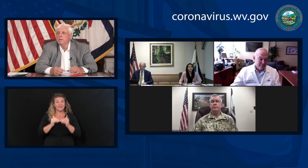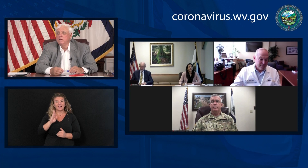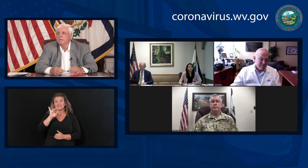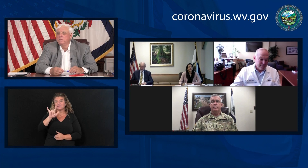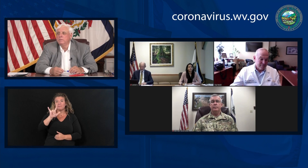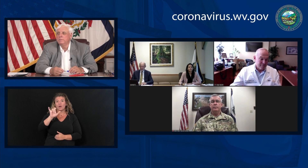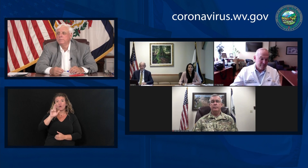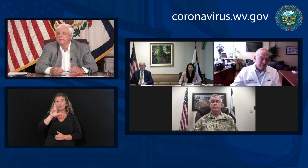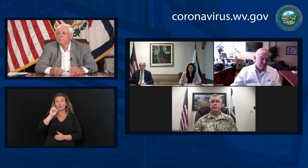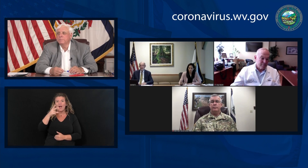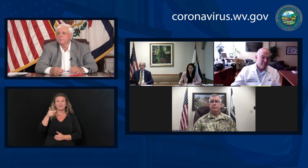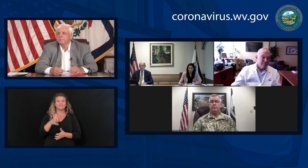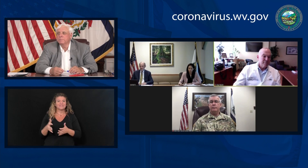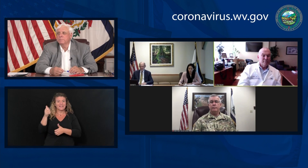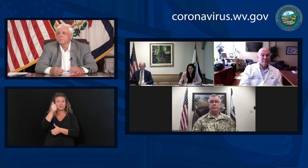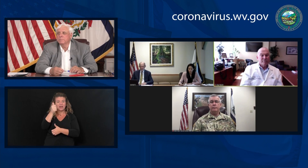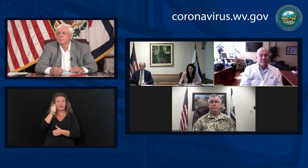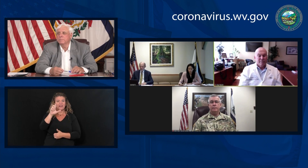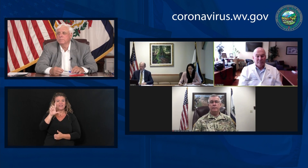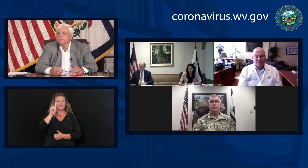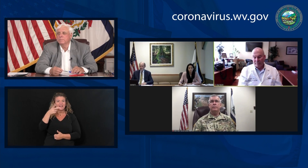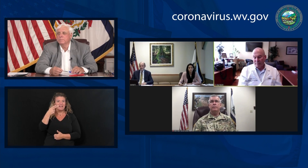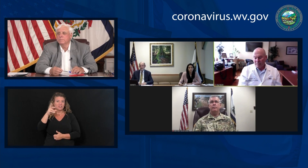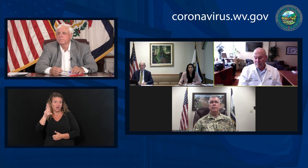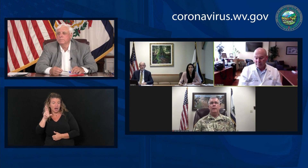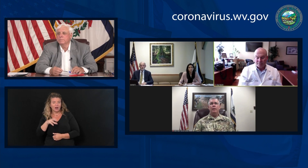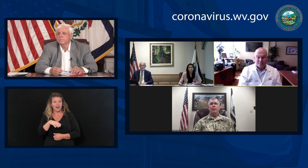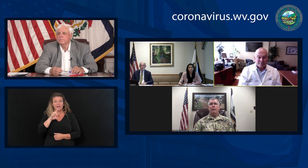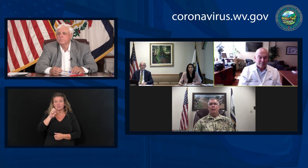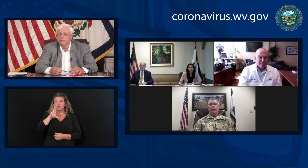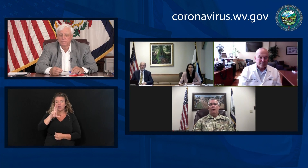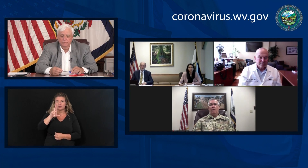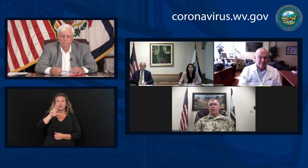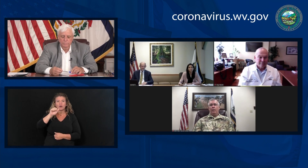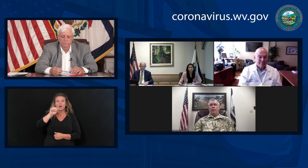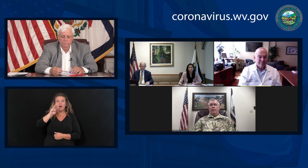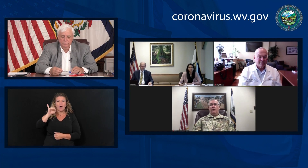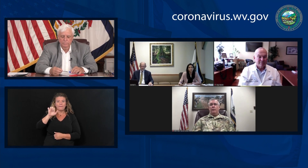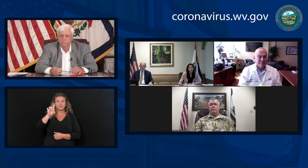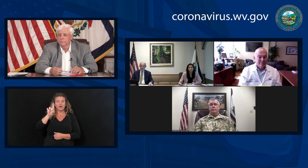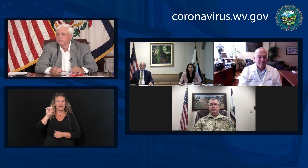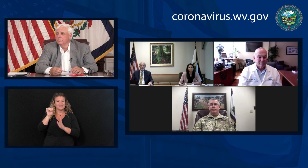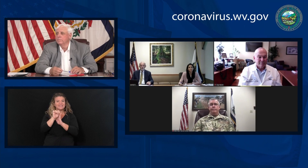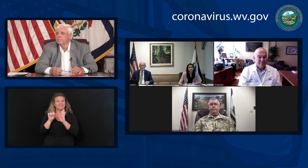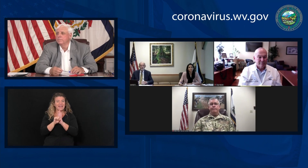Crouch, Secretary of the West Virginia DHHR, and Dr. Ayn Amjad, our State Health Officer.